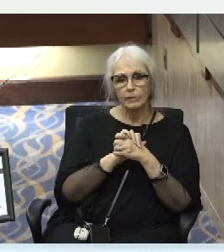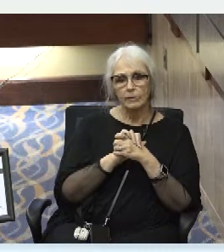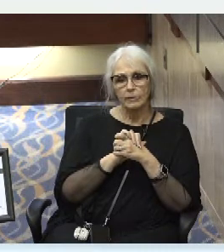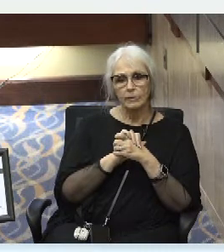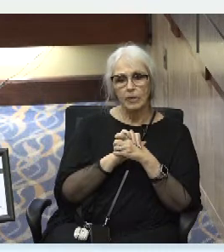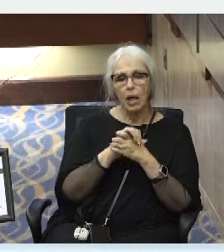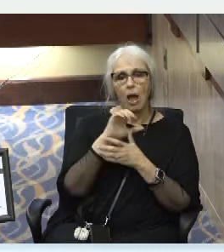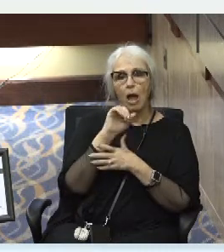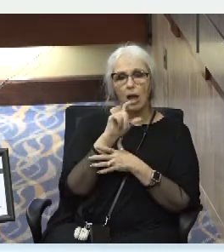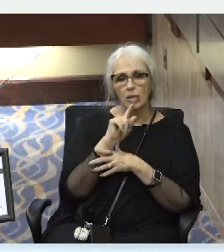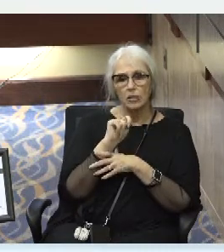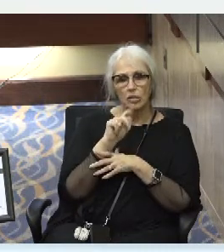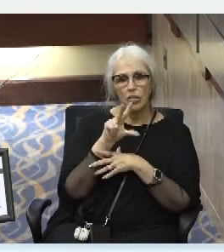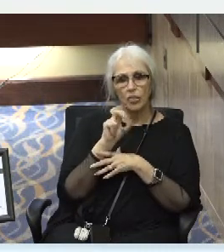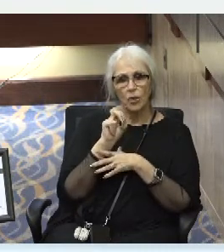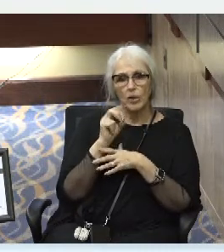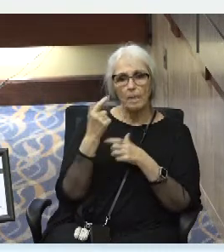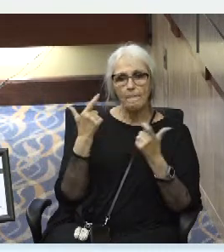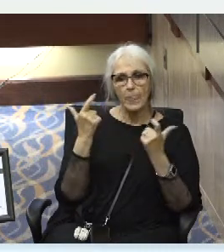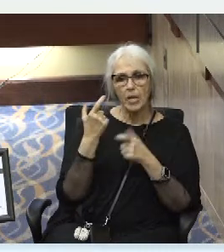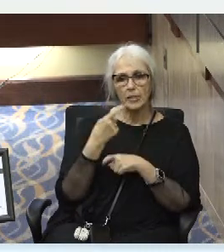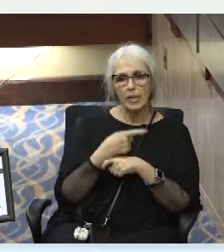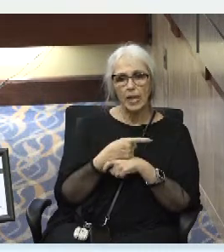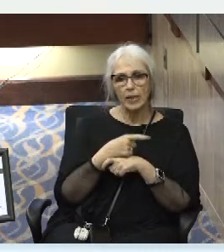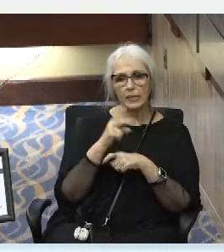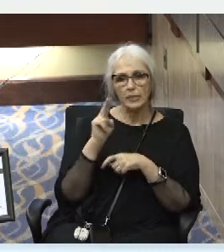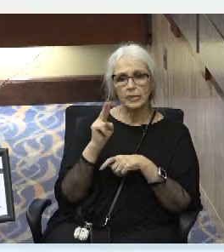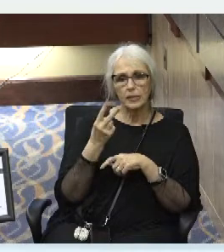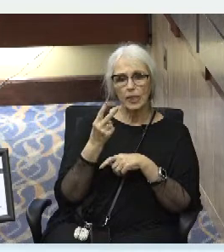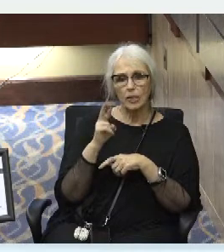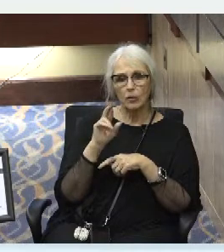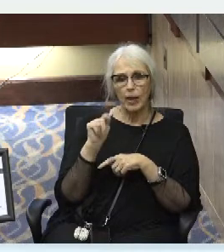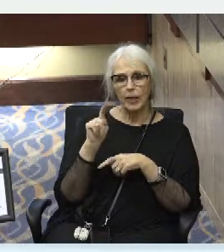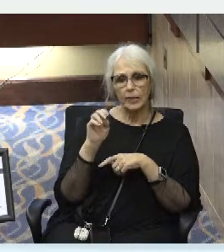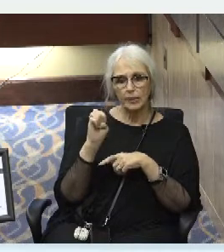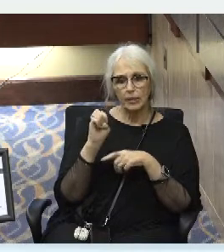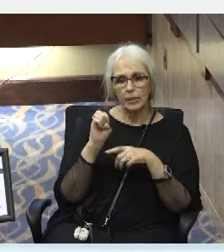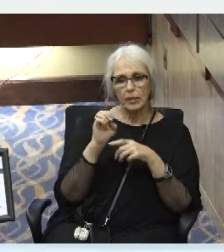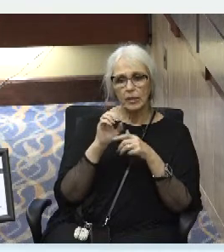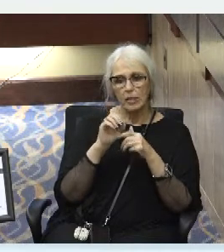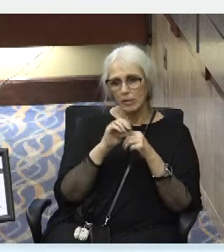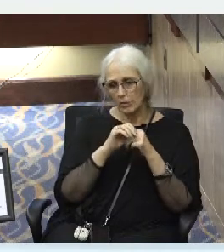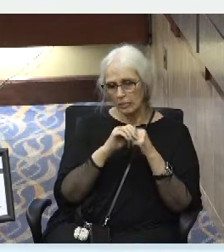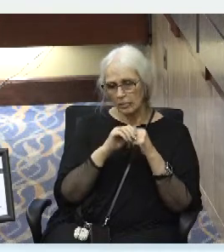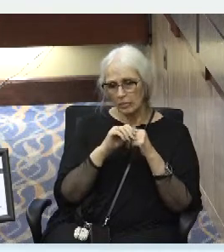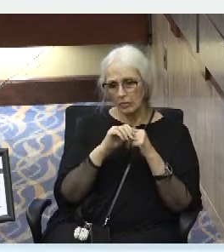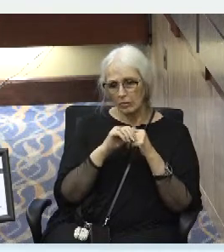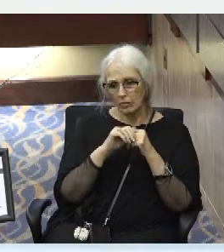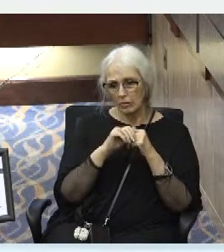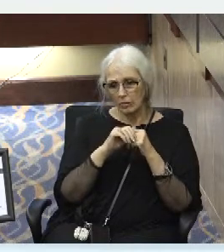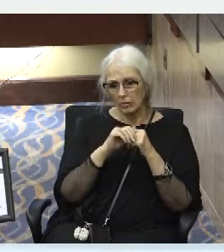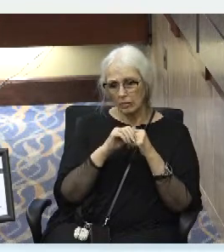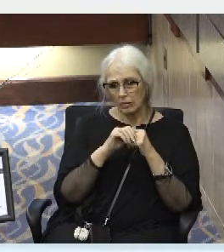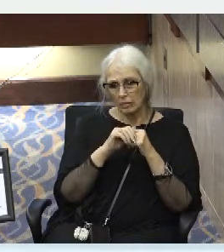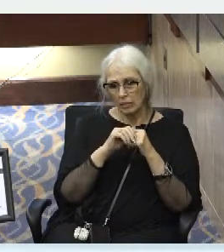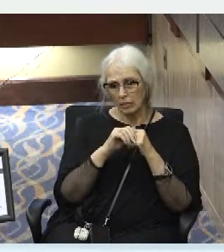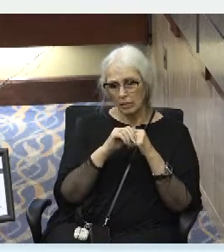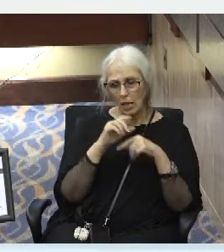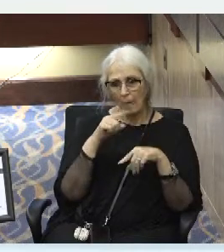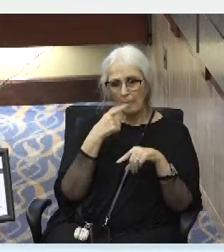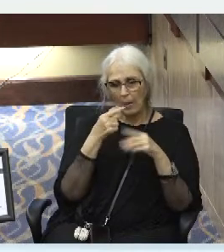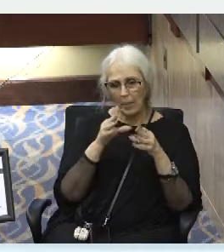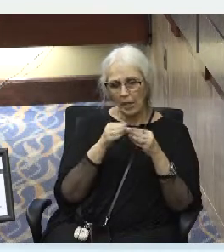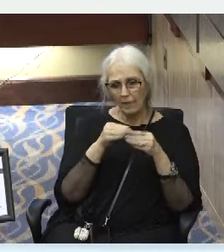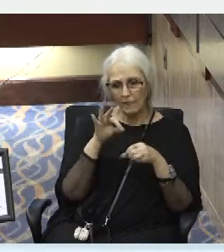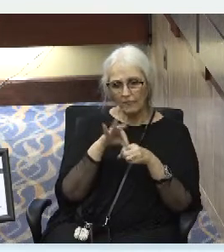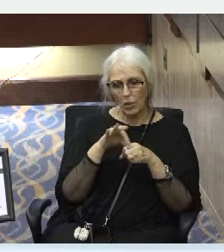So August 30th is the big day. So that'll have the second read on the municipal drainage utility ordinance changes, and then public hearing and